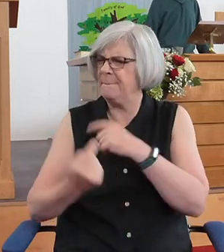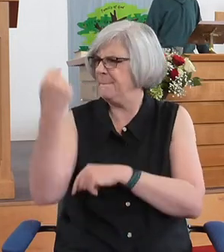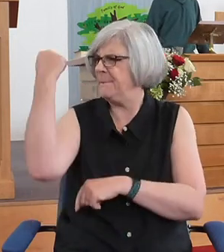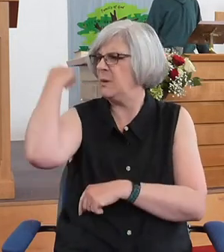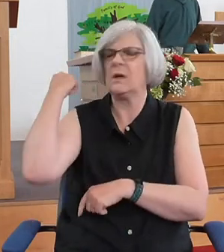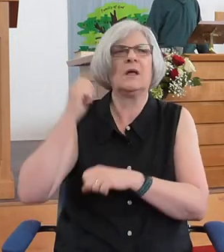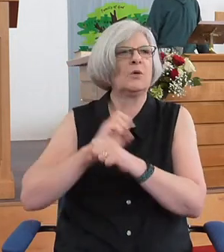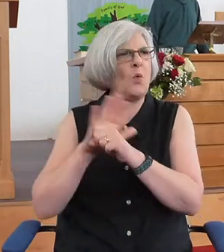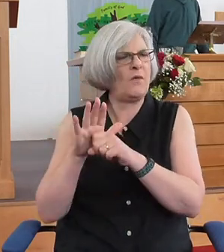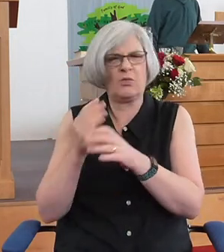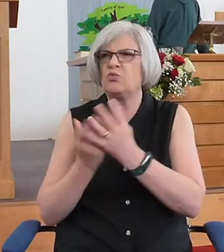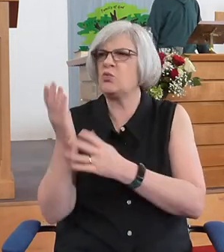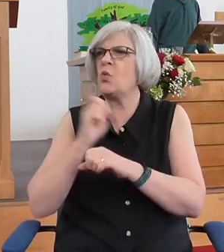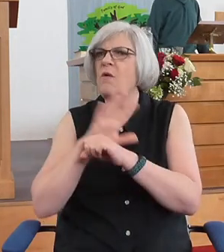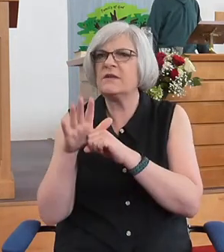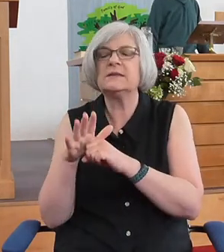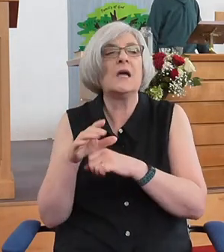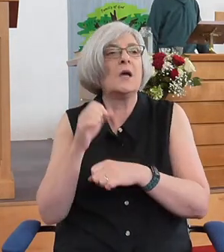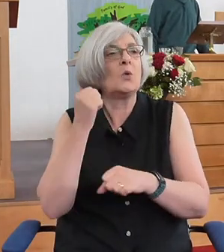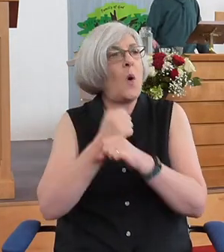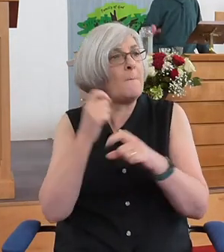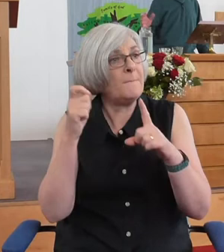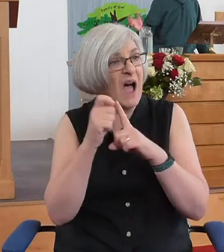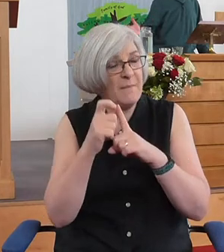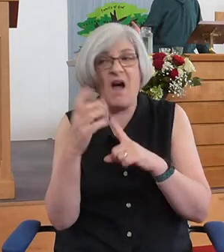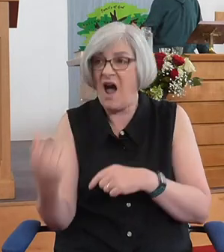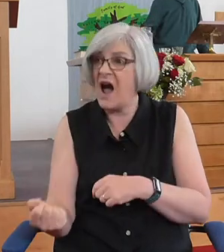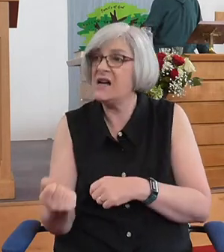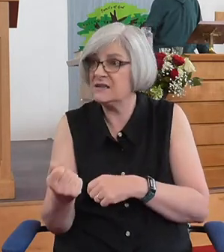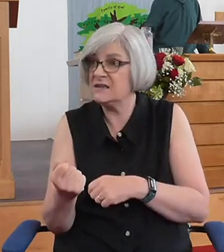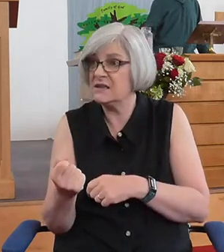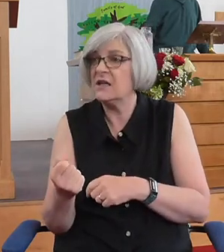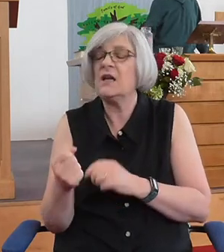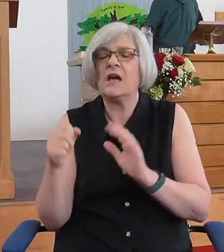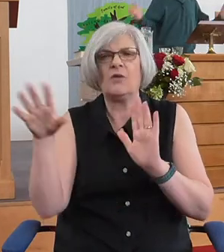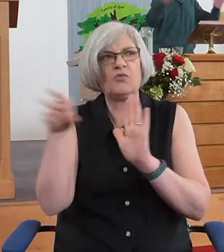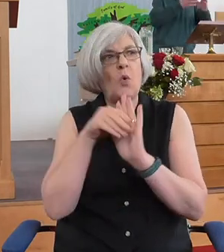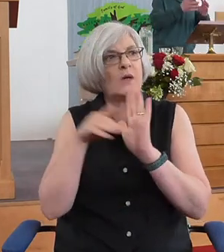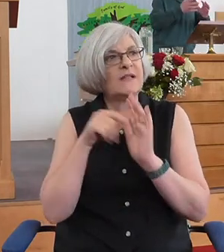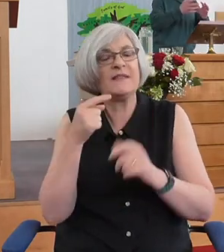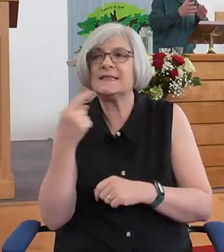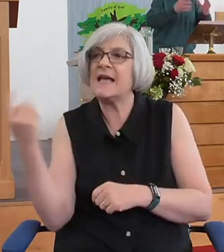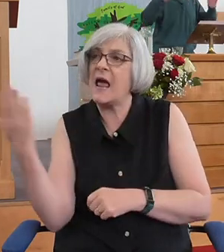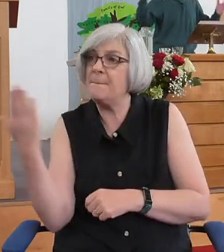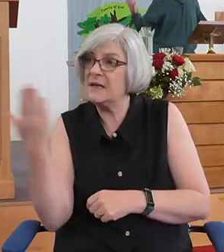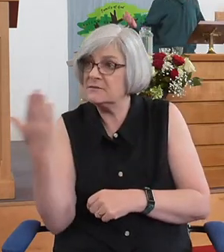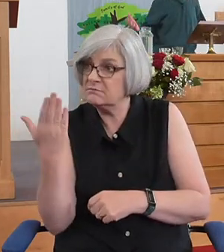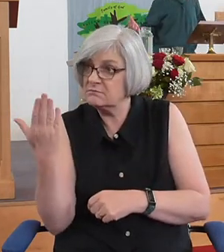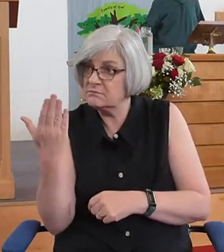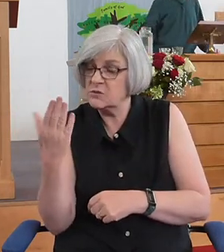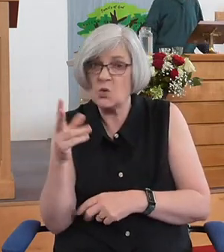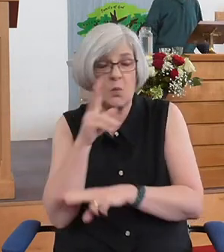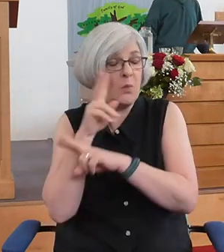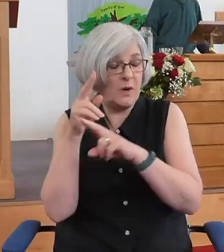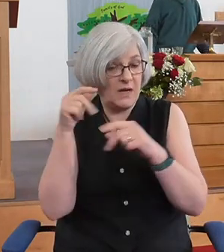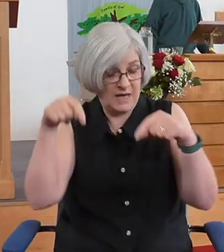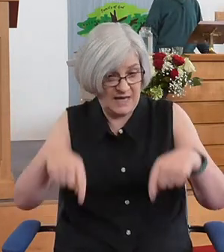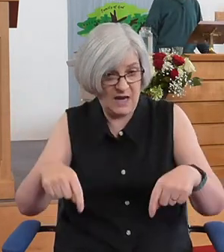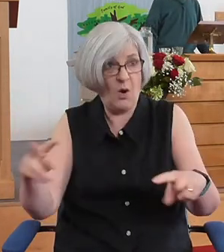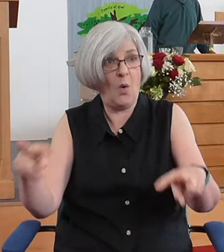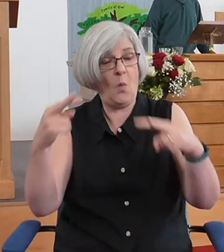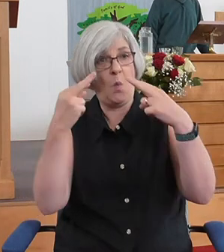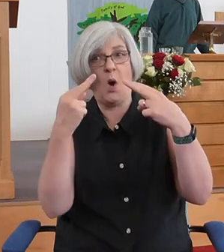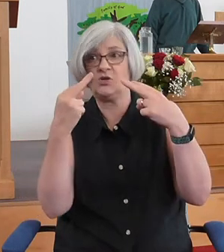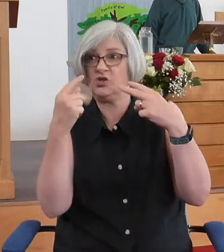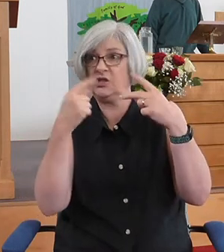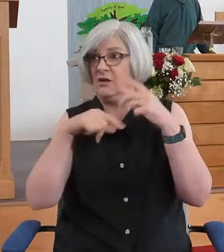Gordon Palmer had COVID, he actually recorded the sermon. So we were all here watching him deliver the sermon